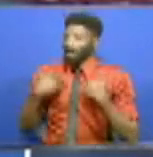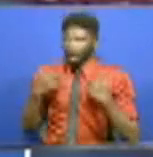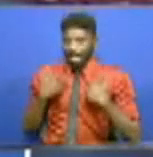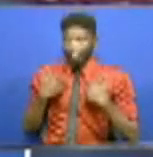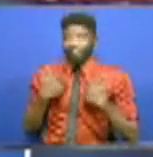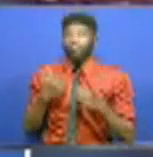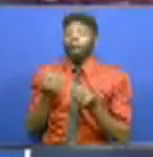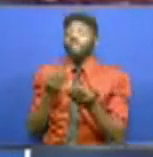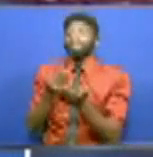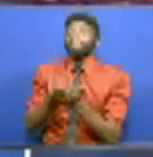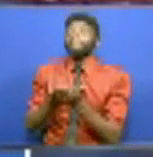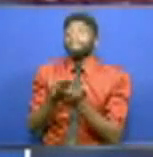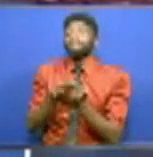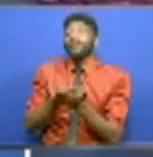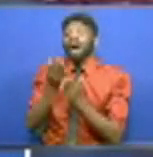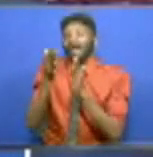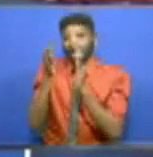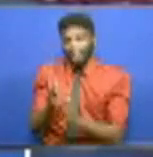tea directly.